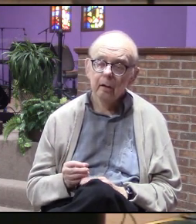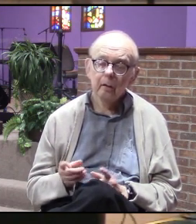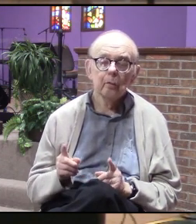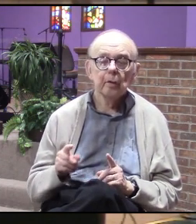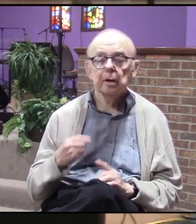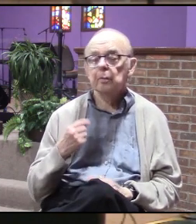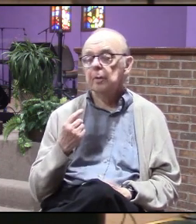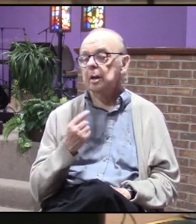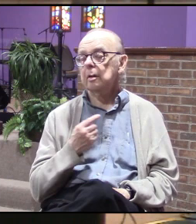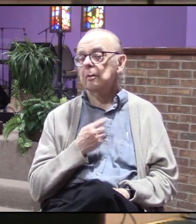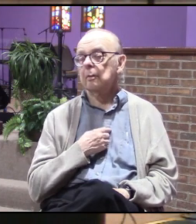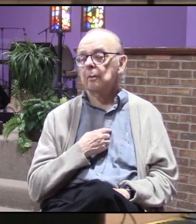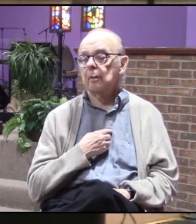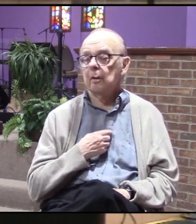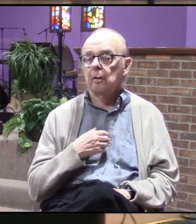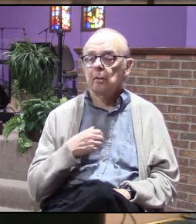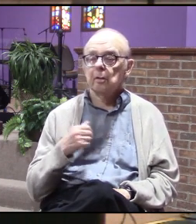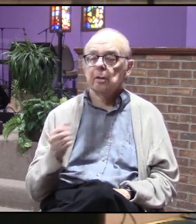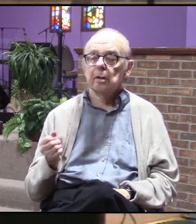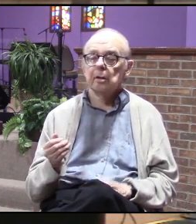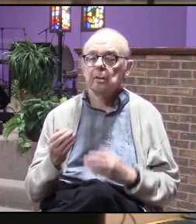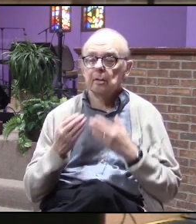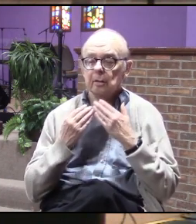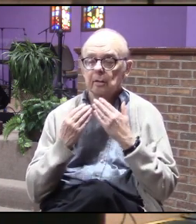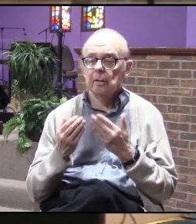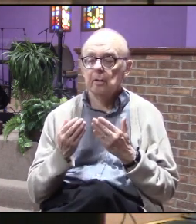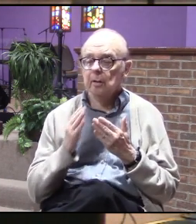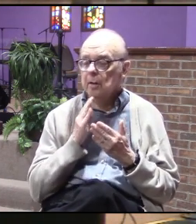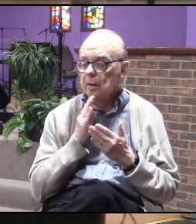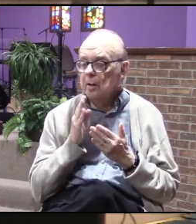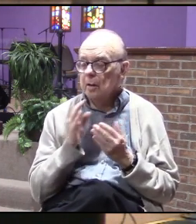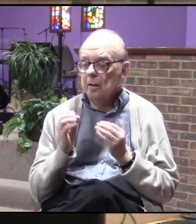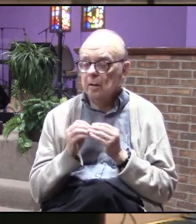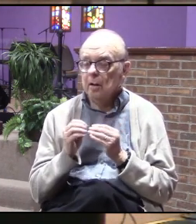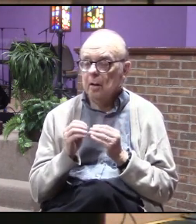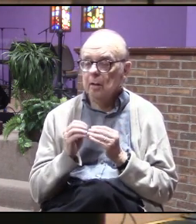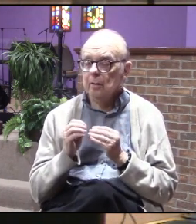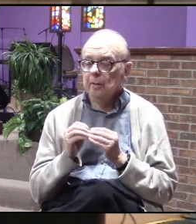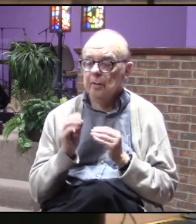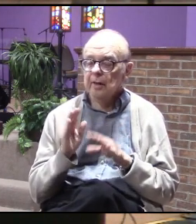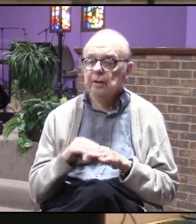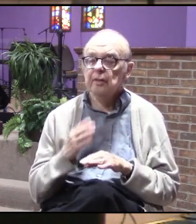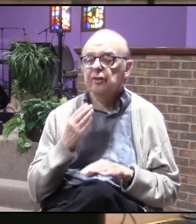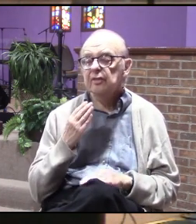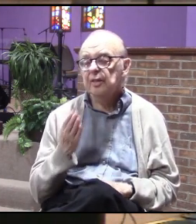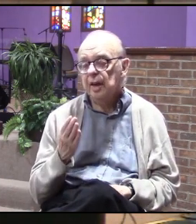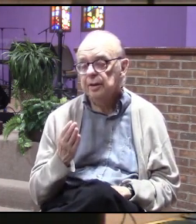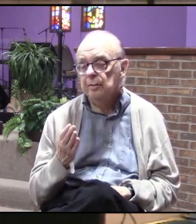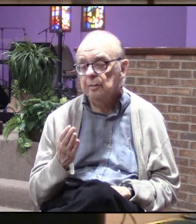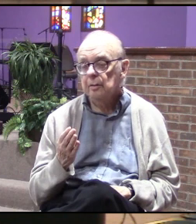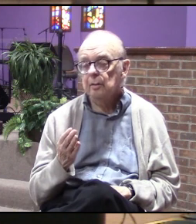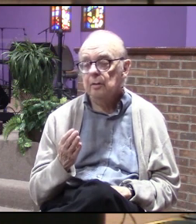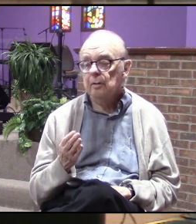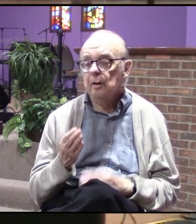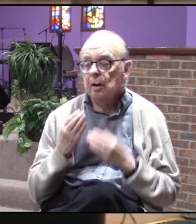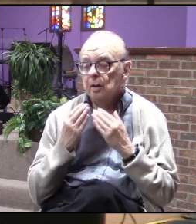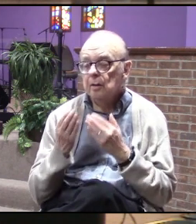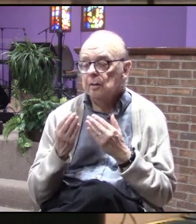when we take this gratitude, we're talking much more than just a thank you.